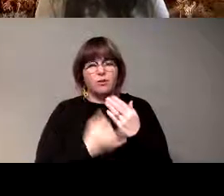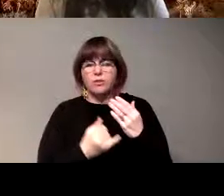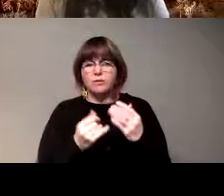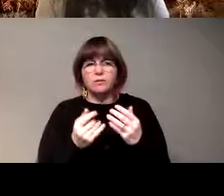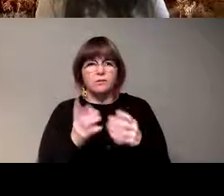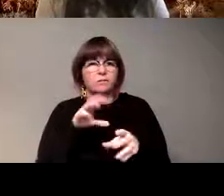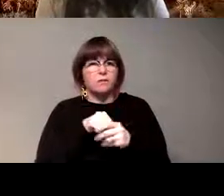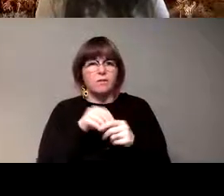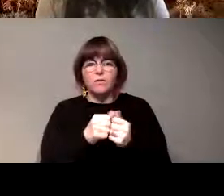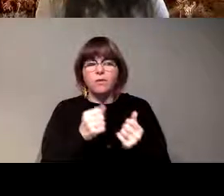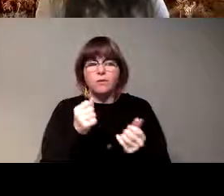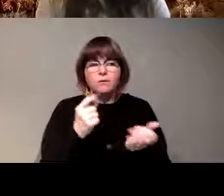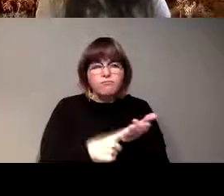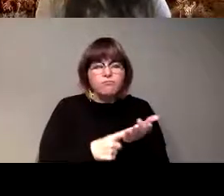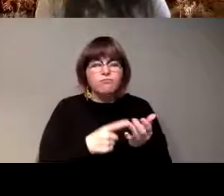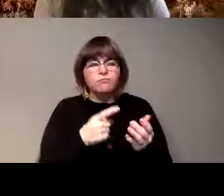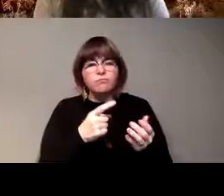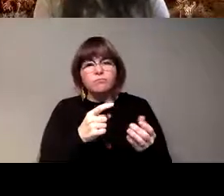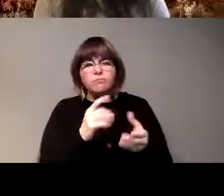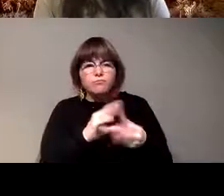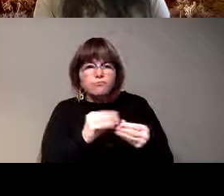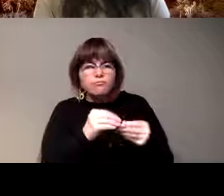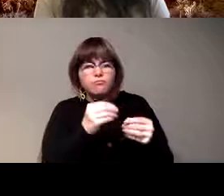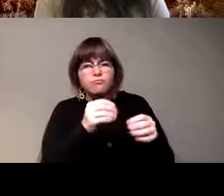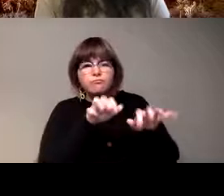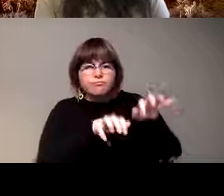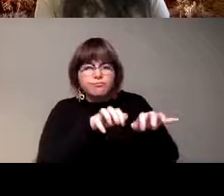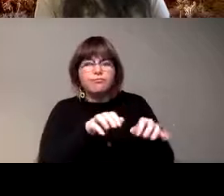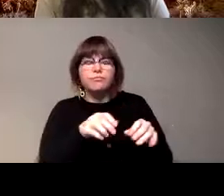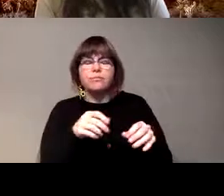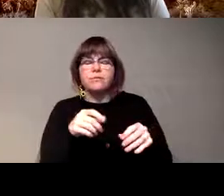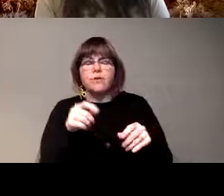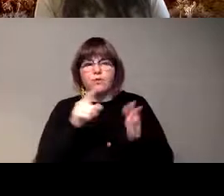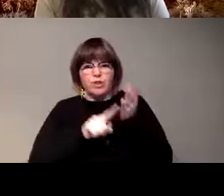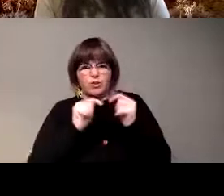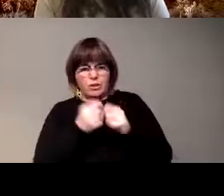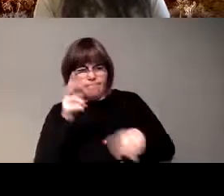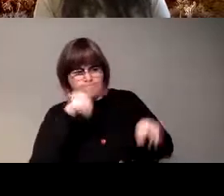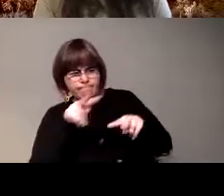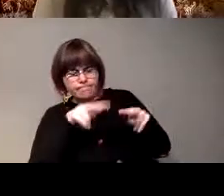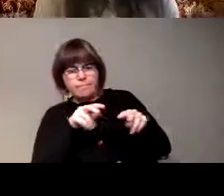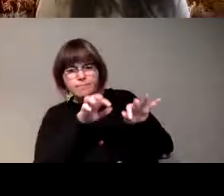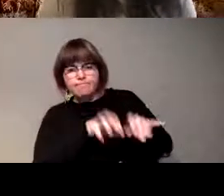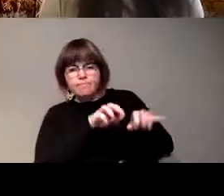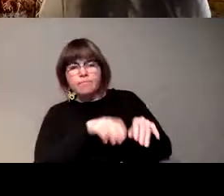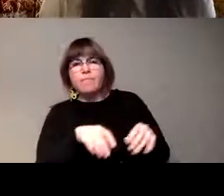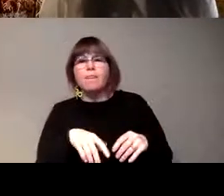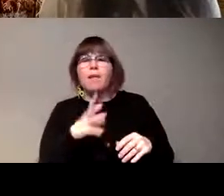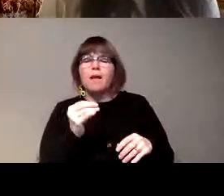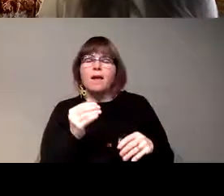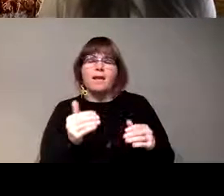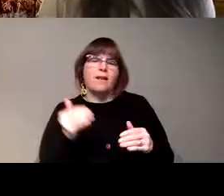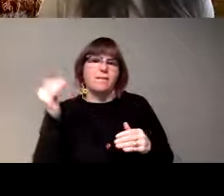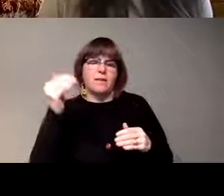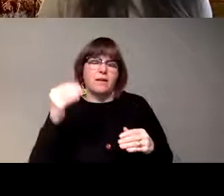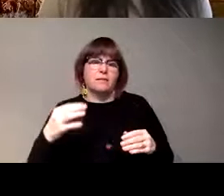with talk or discussion boards that are moderated by members of the research teams and often by advanced